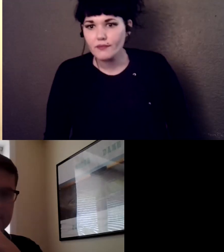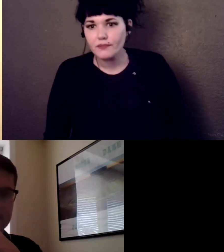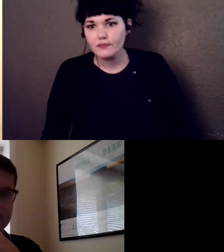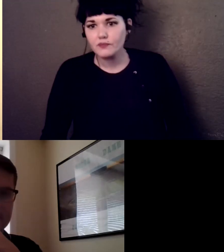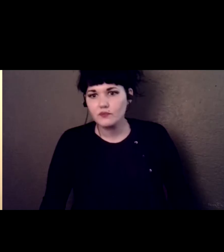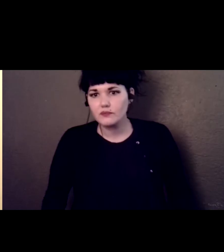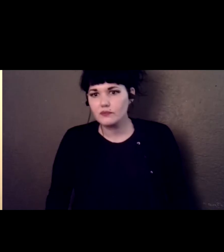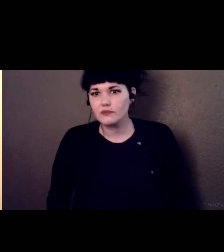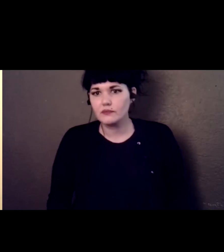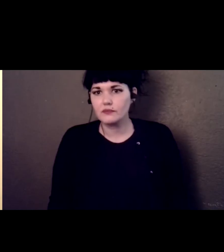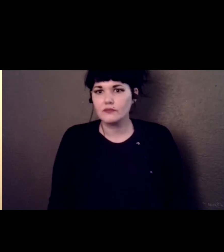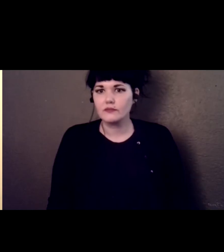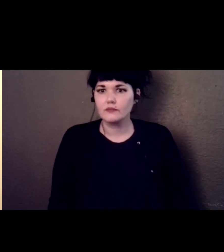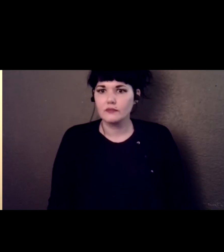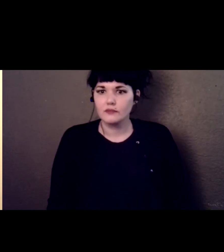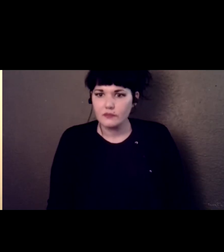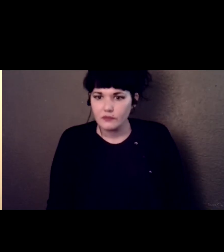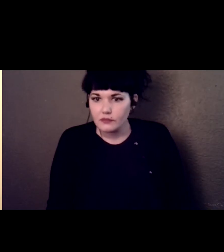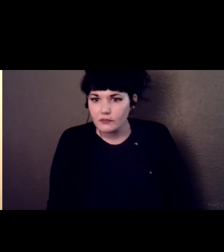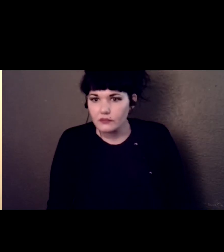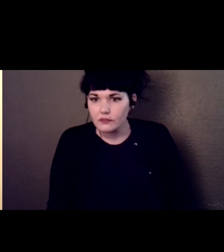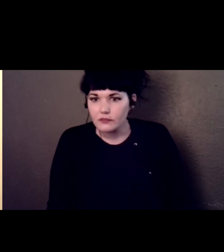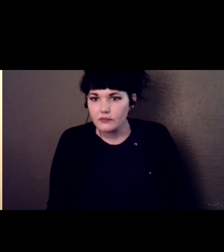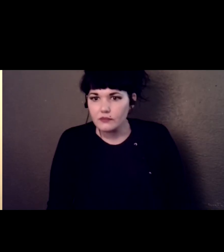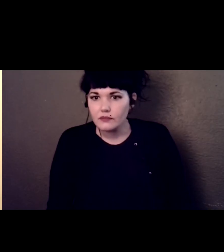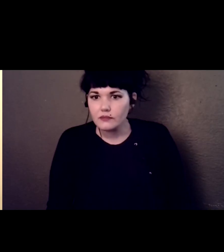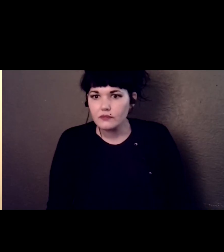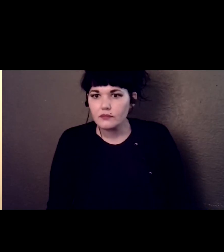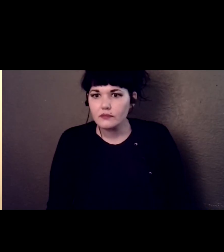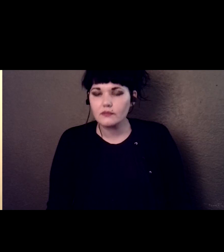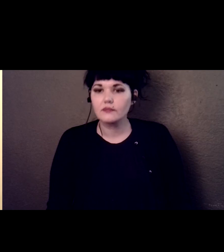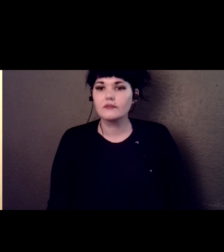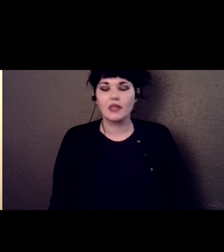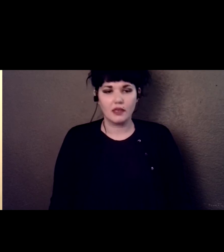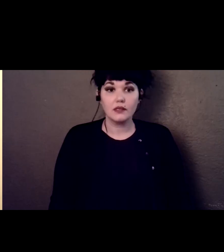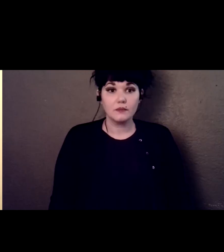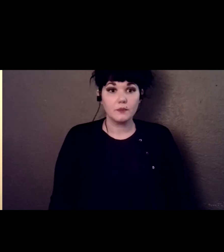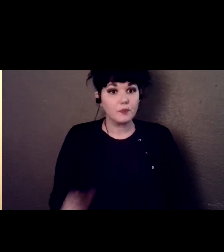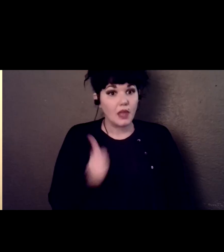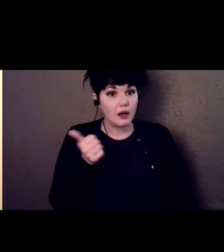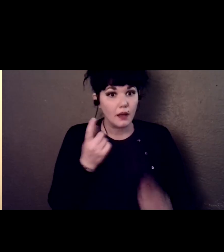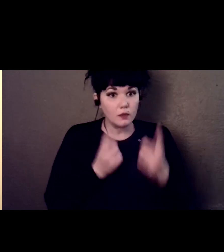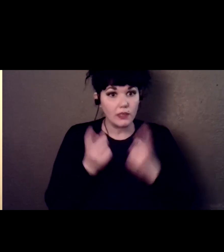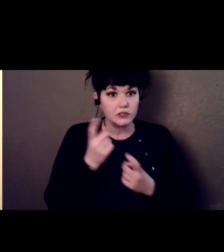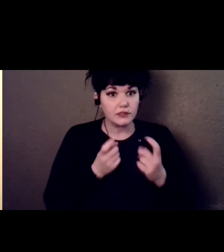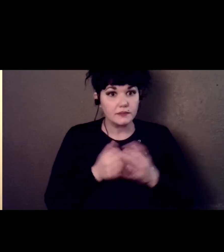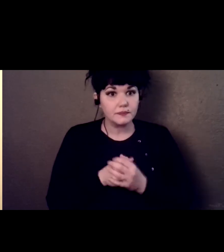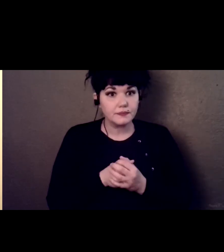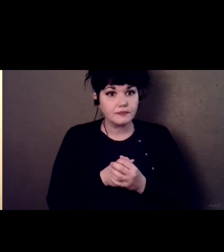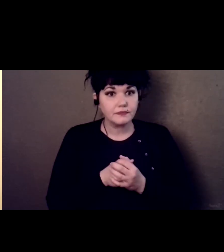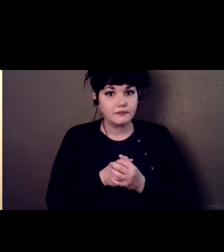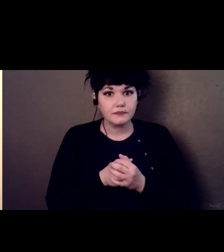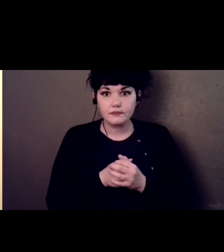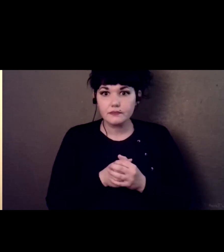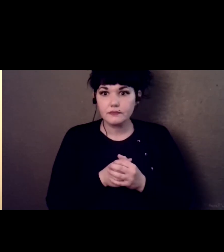me take, all right. Appreciate you. Any other questions?